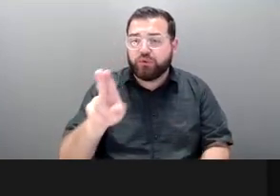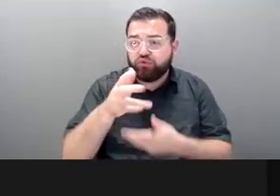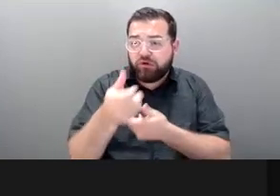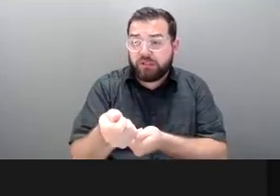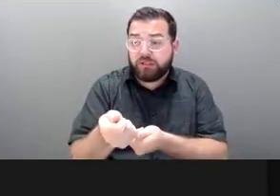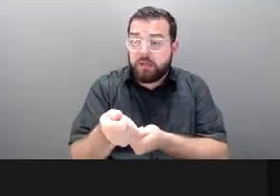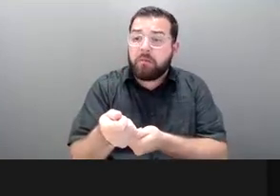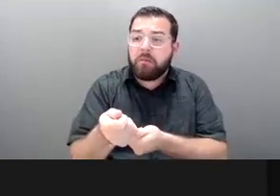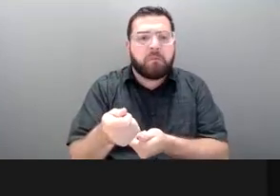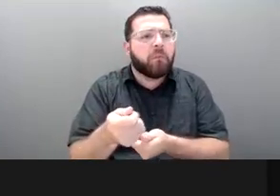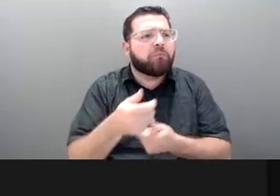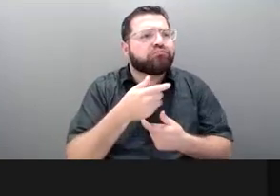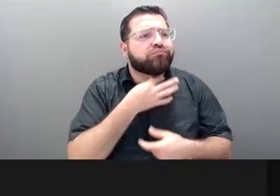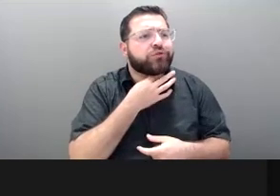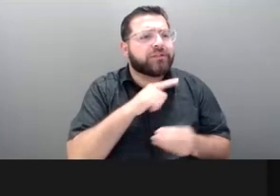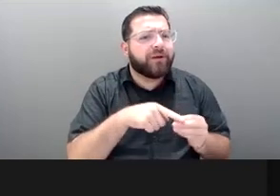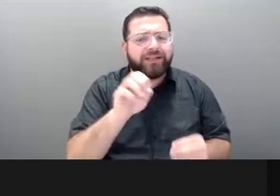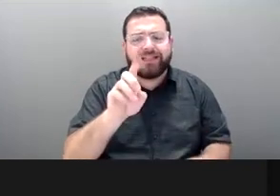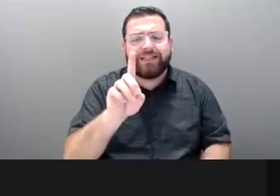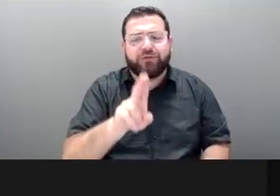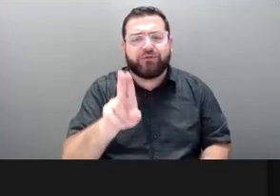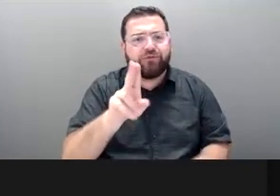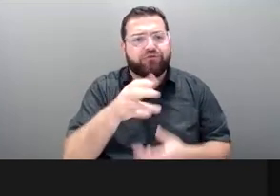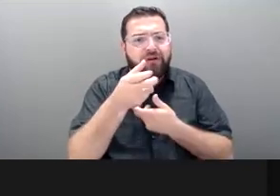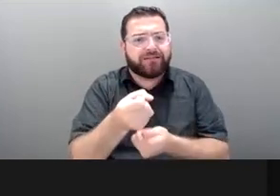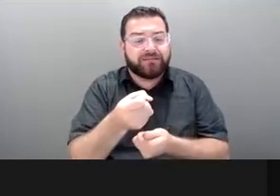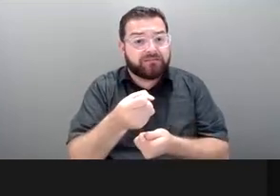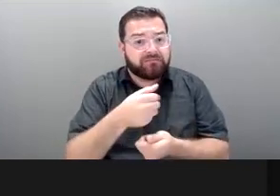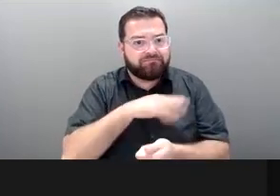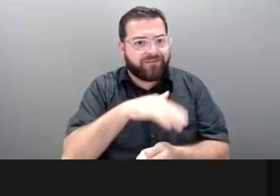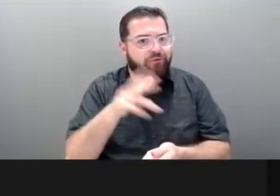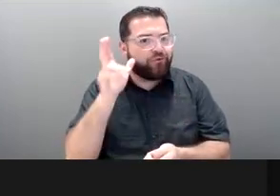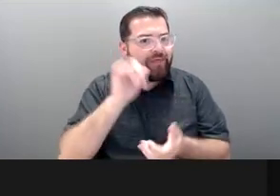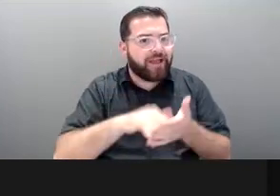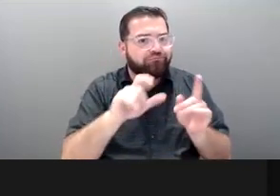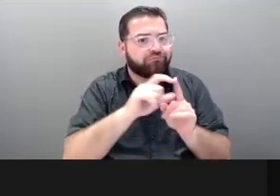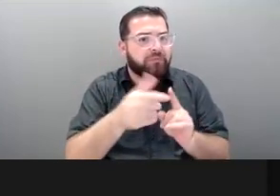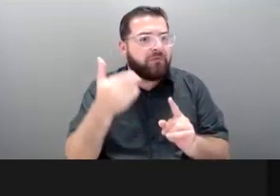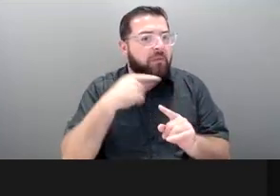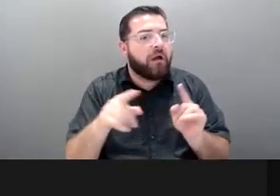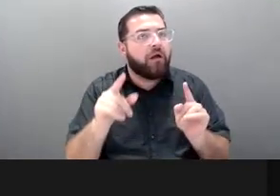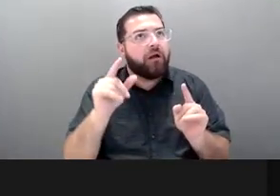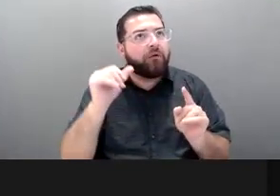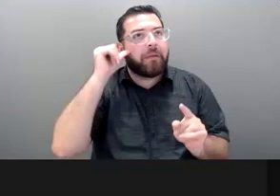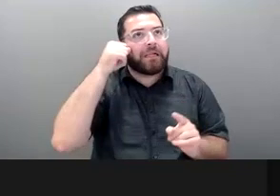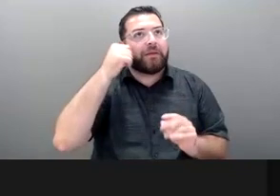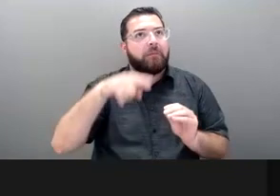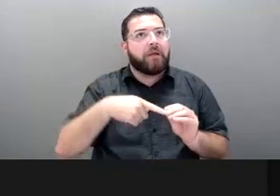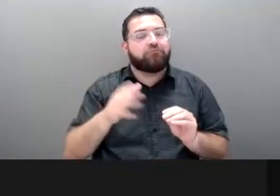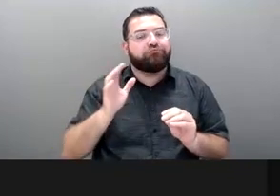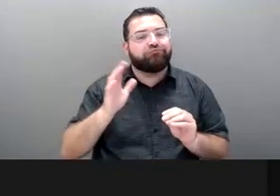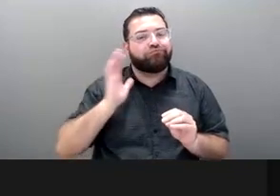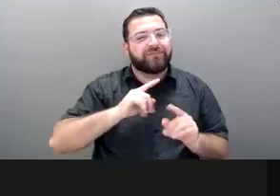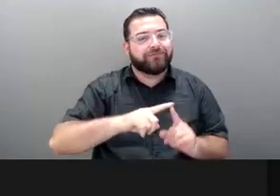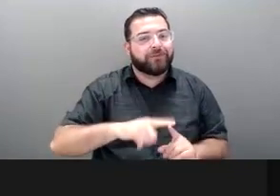curious about EduTrust. I think that's such a great term. I don't think I've ever heard that before, but it reminds me of the conversations we've had about so